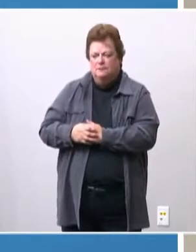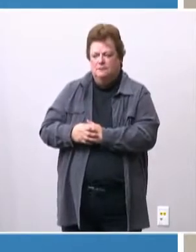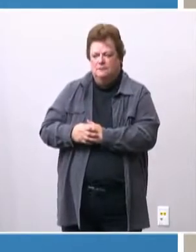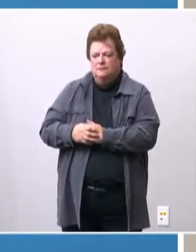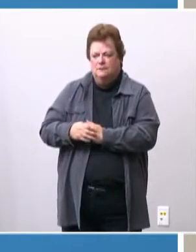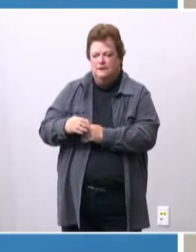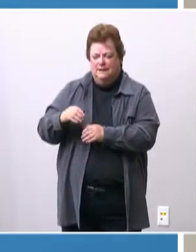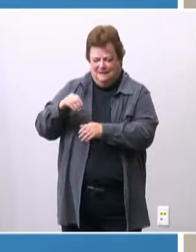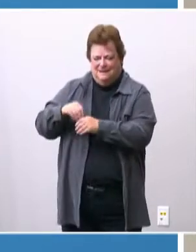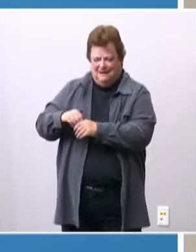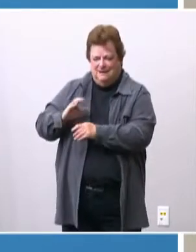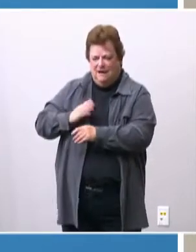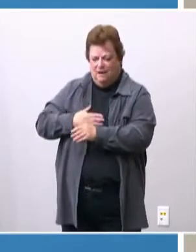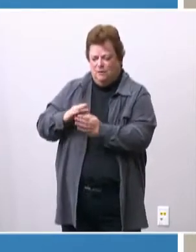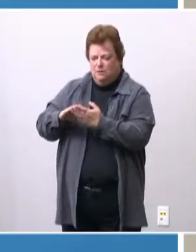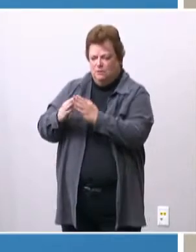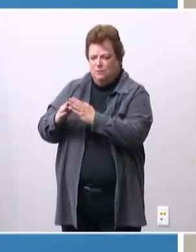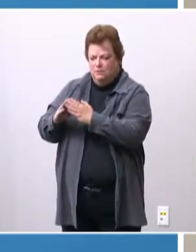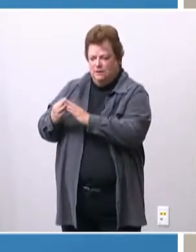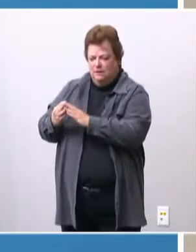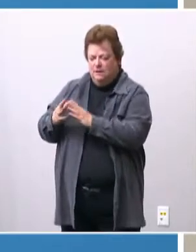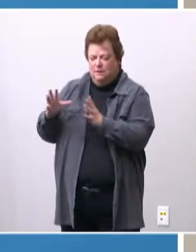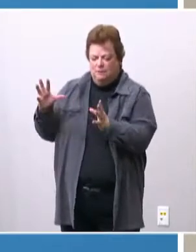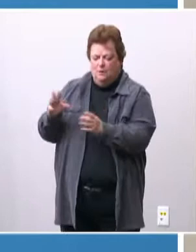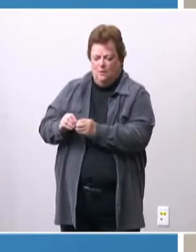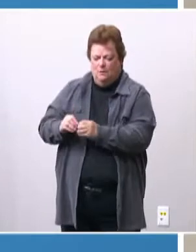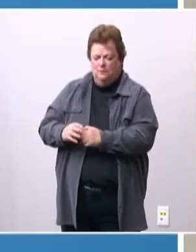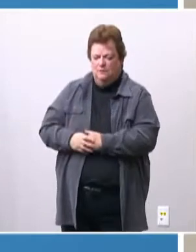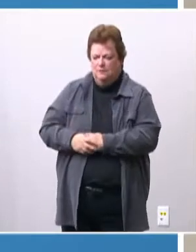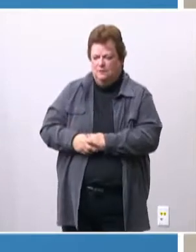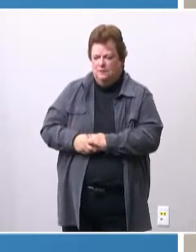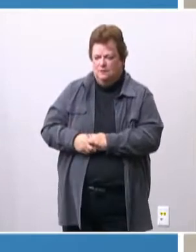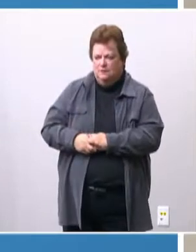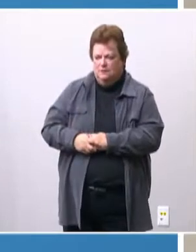in the community total.